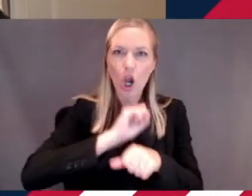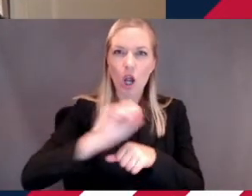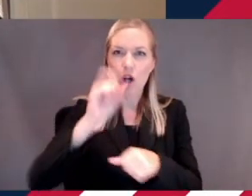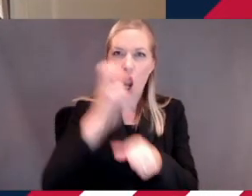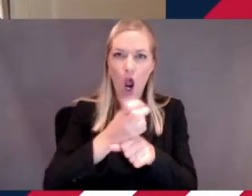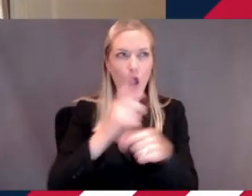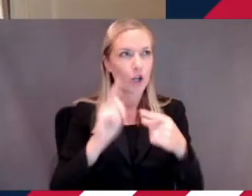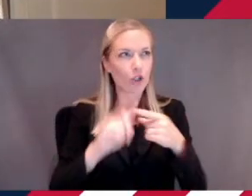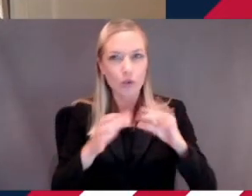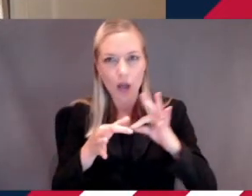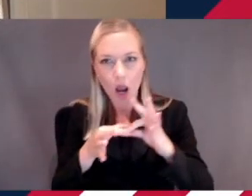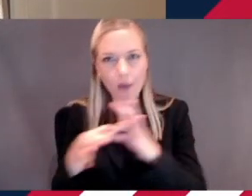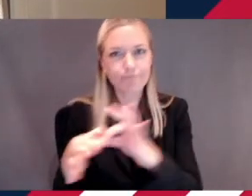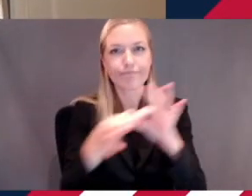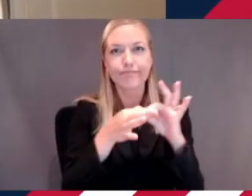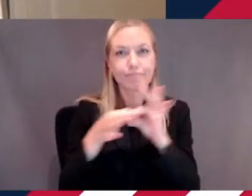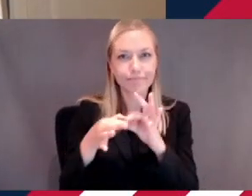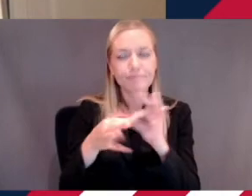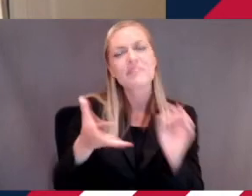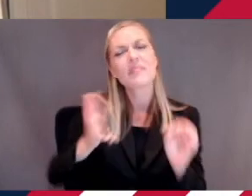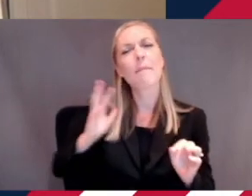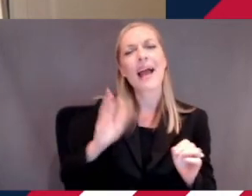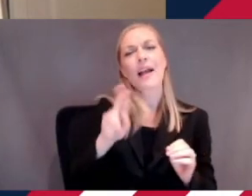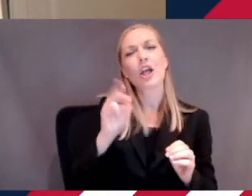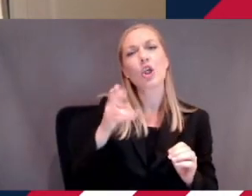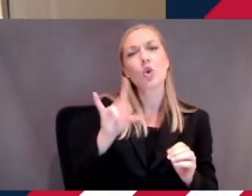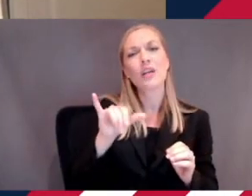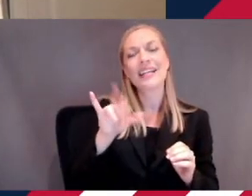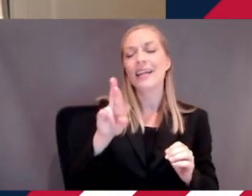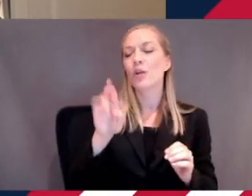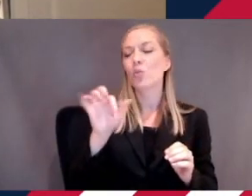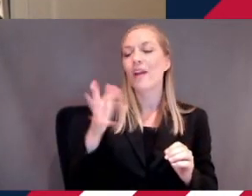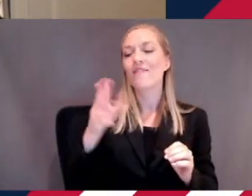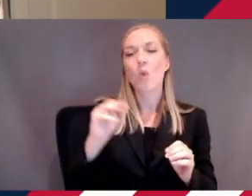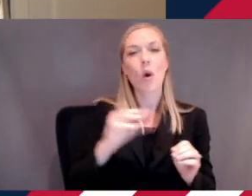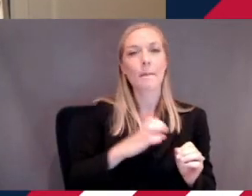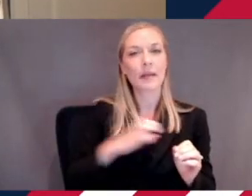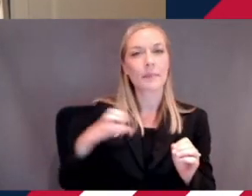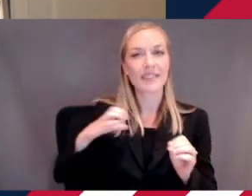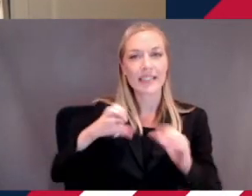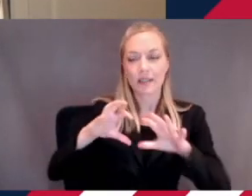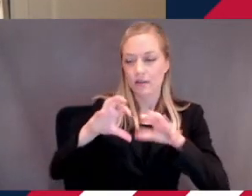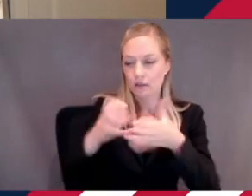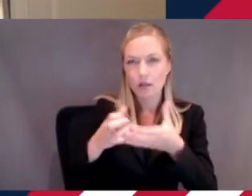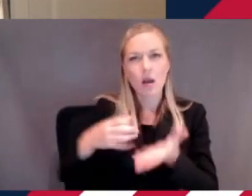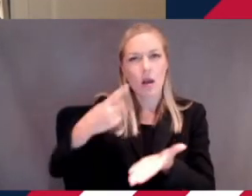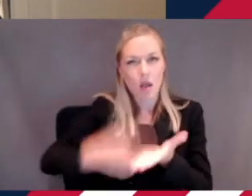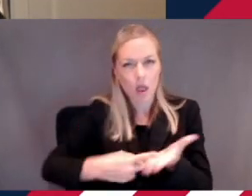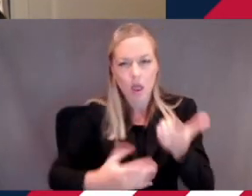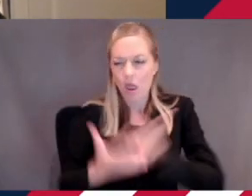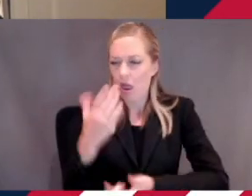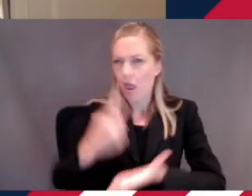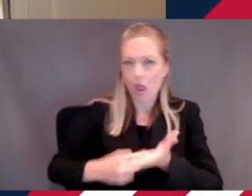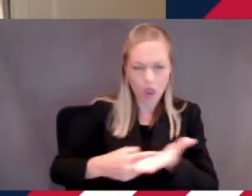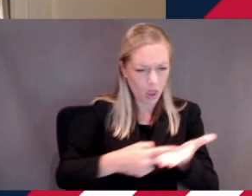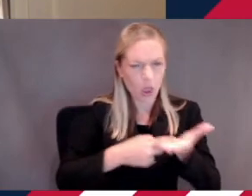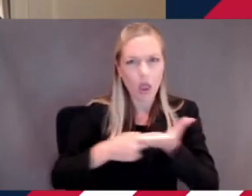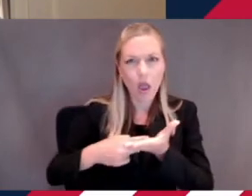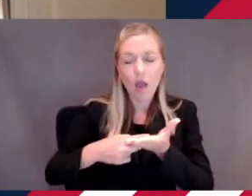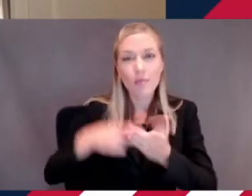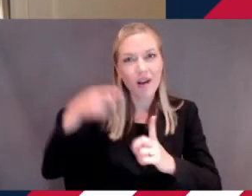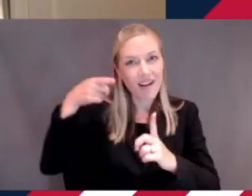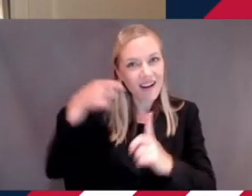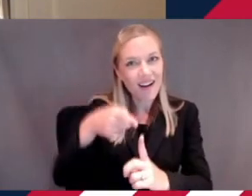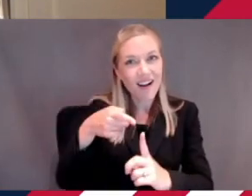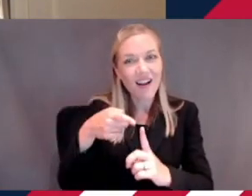this call today participated in that. And we had robust discussion, and we had a unity of values. We wanted to make sure the Democratic Party worked